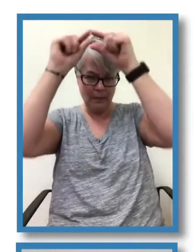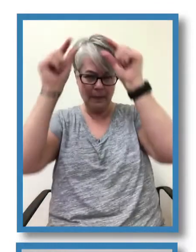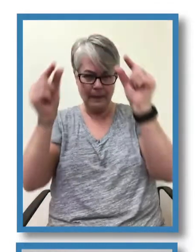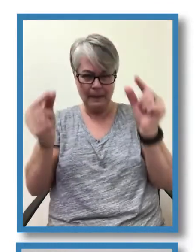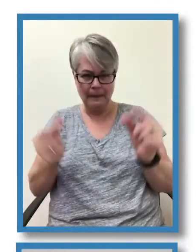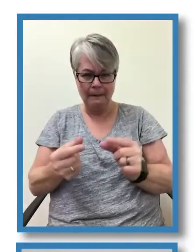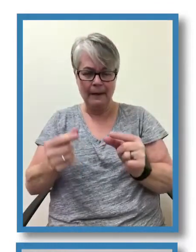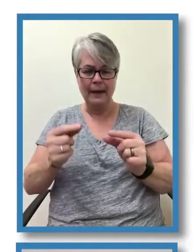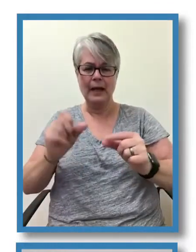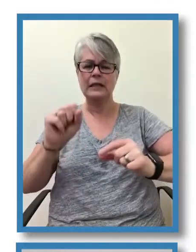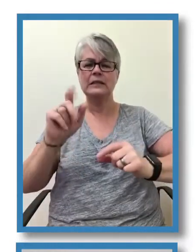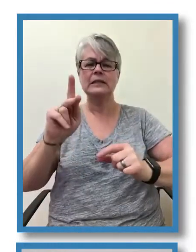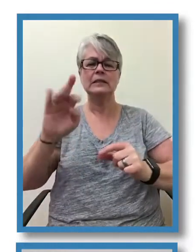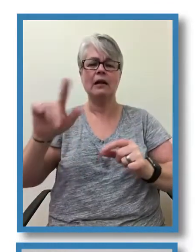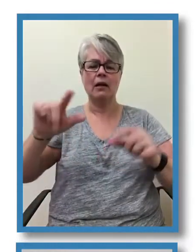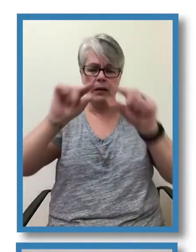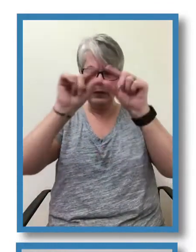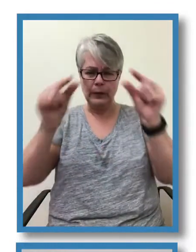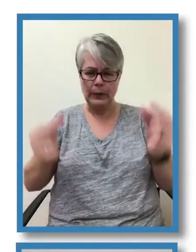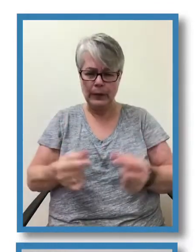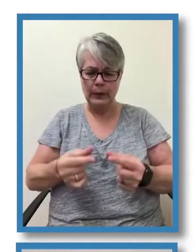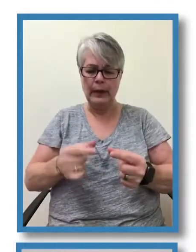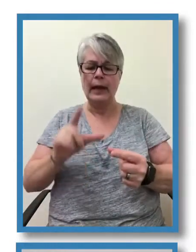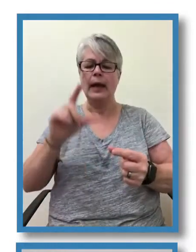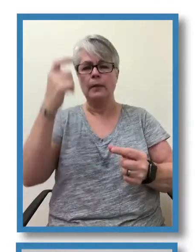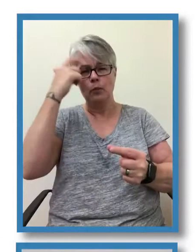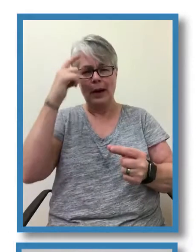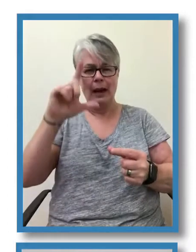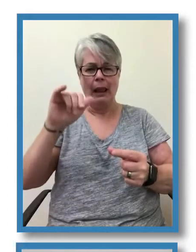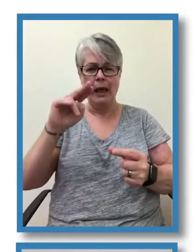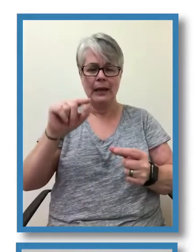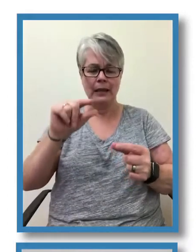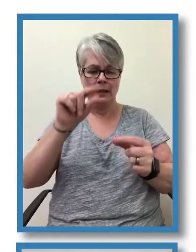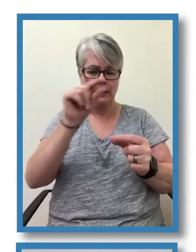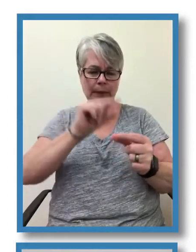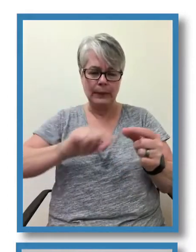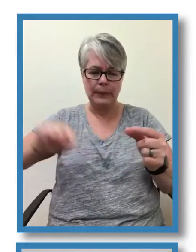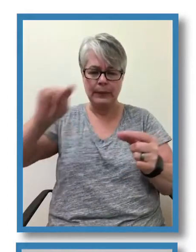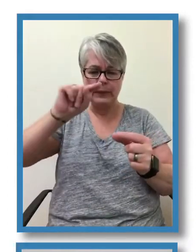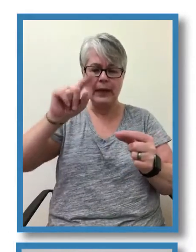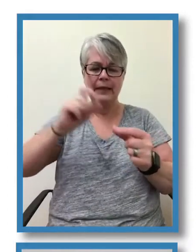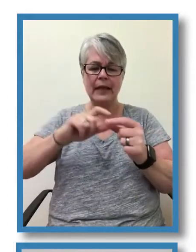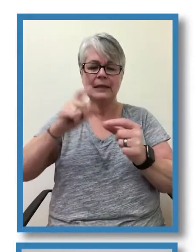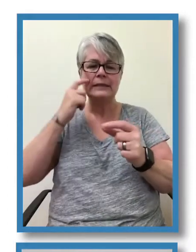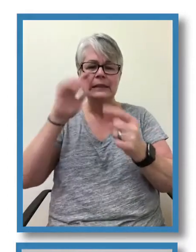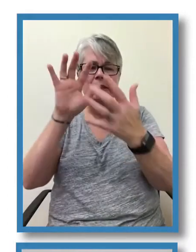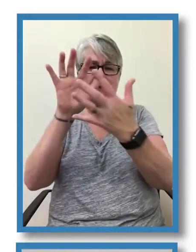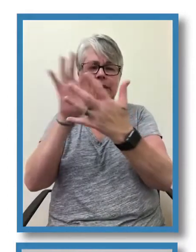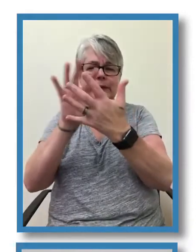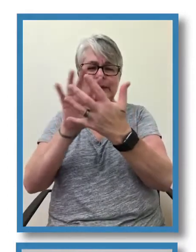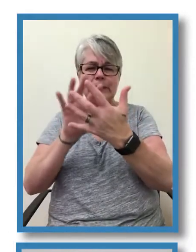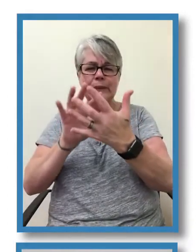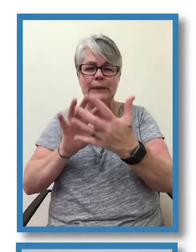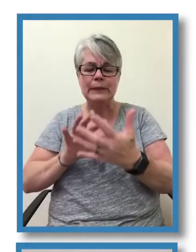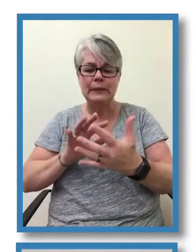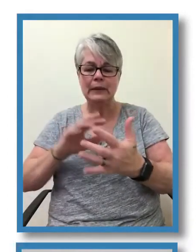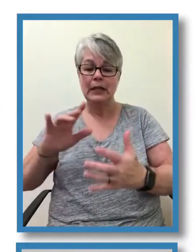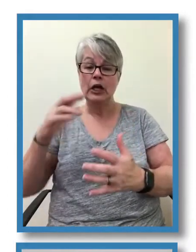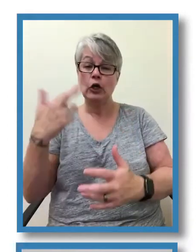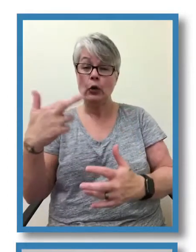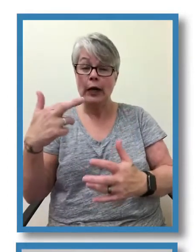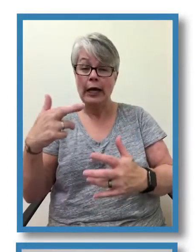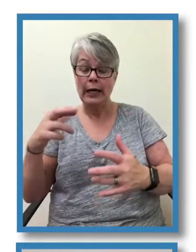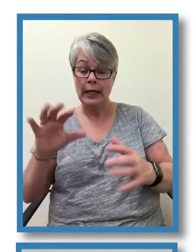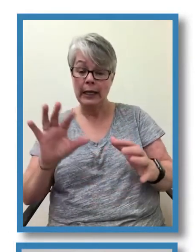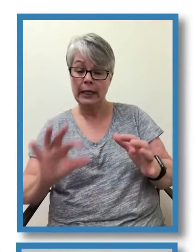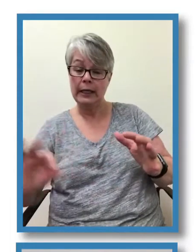area, which you're familiar with when you look at brain. This here, you can see these